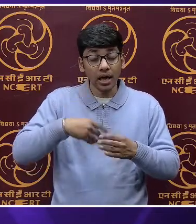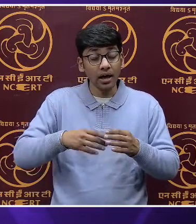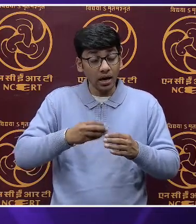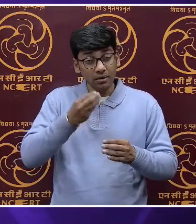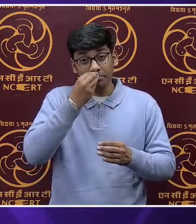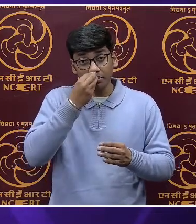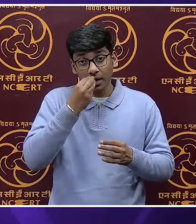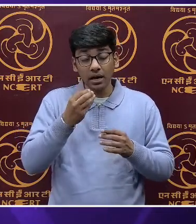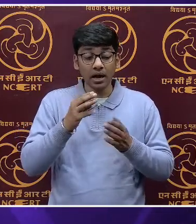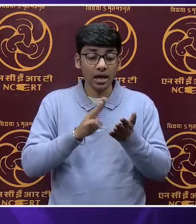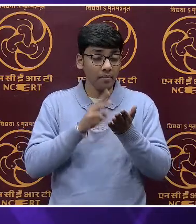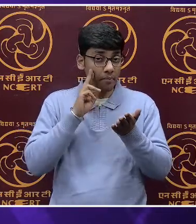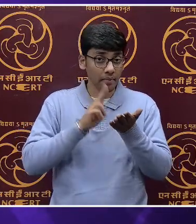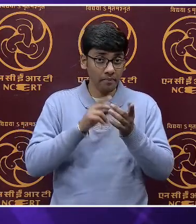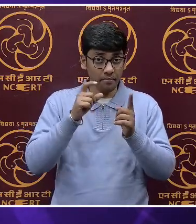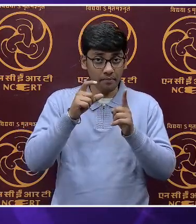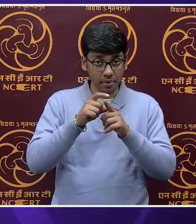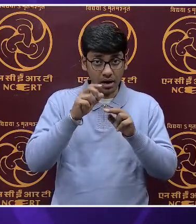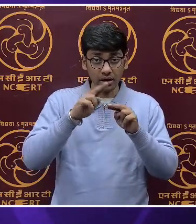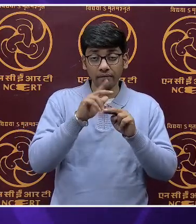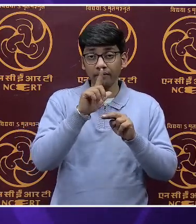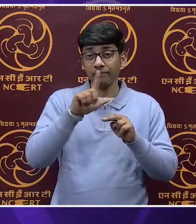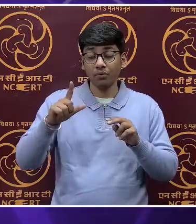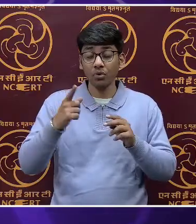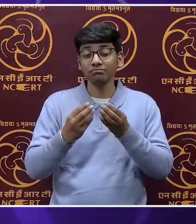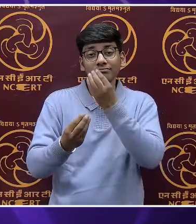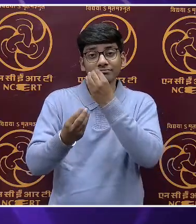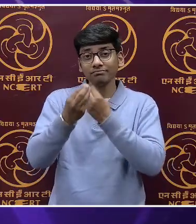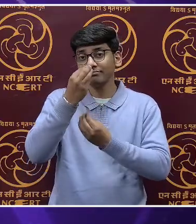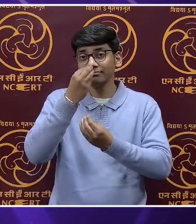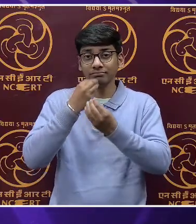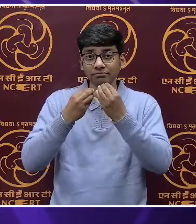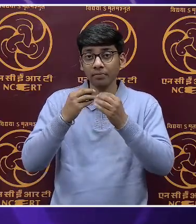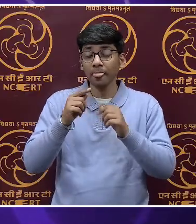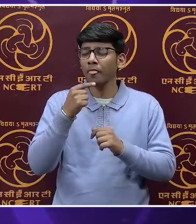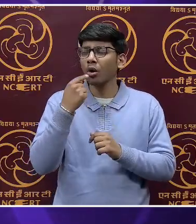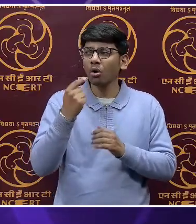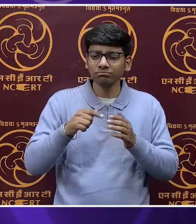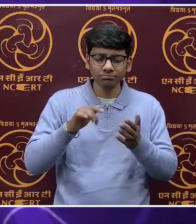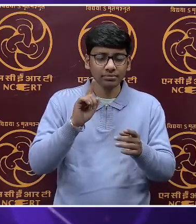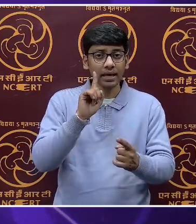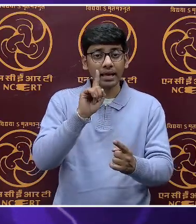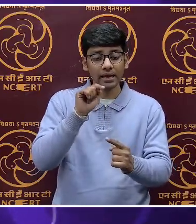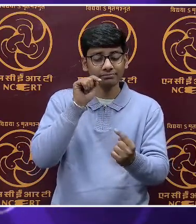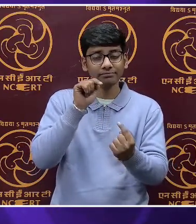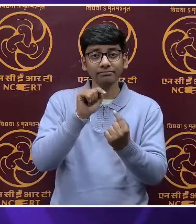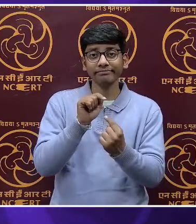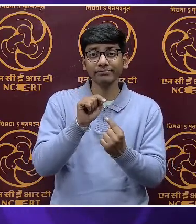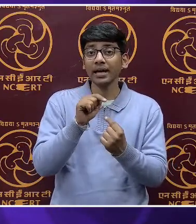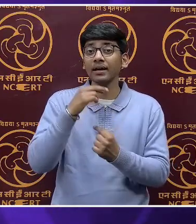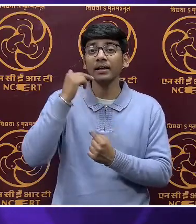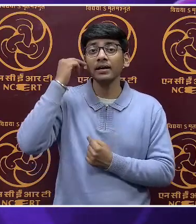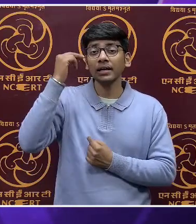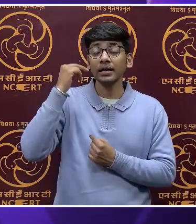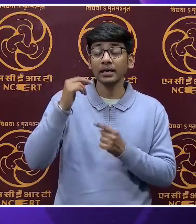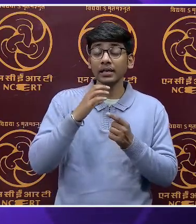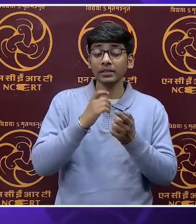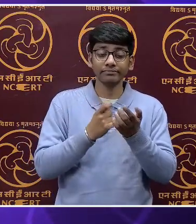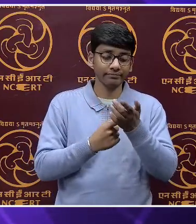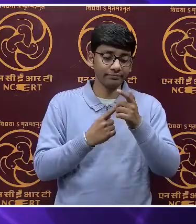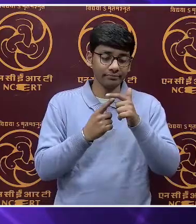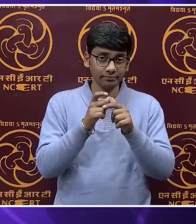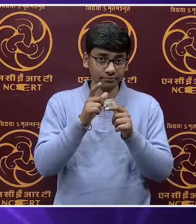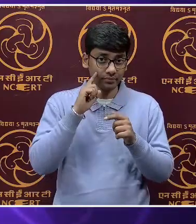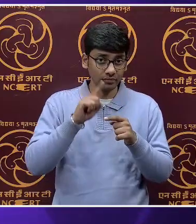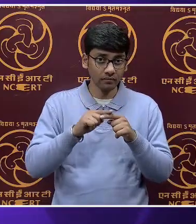we are bestowed with so many senses in our body. Absolutely. So why to stick to just one? And that we realize only when we are curtailed to